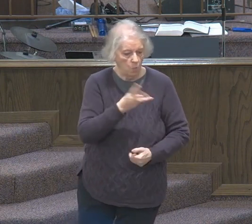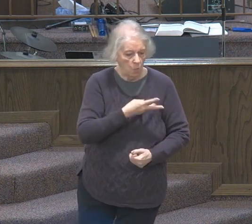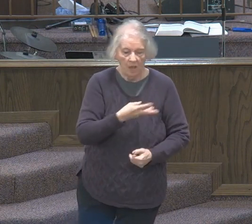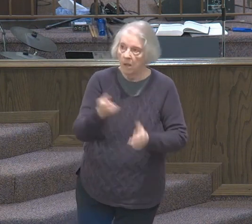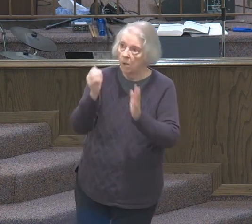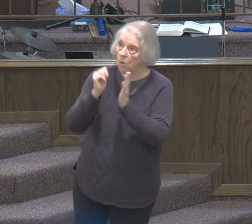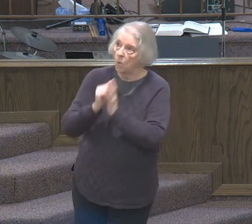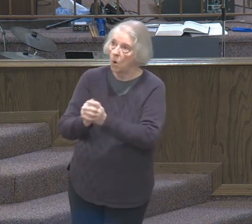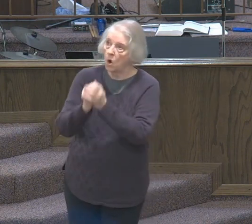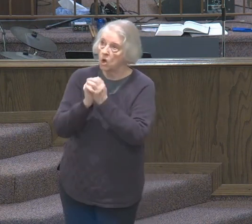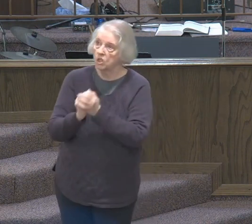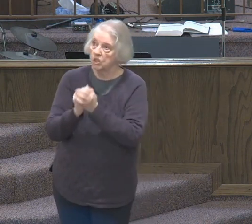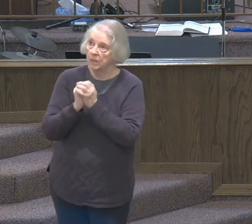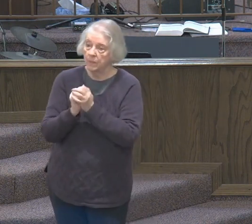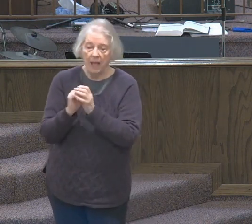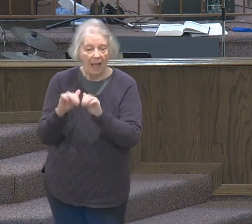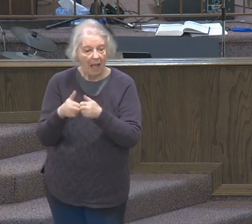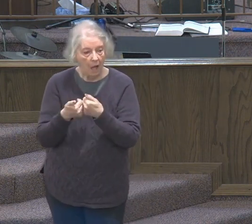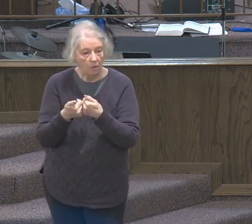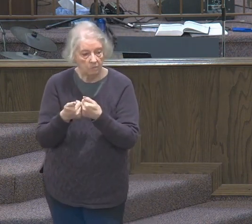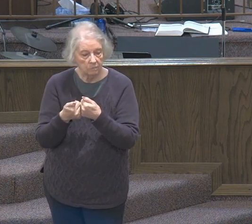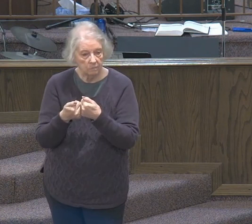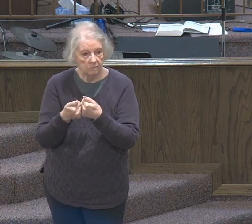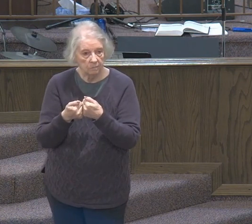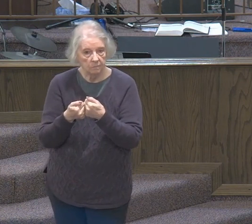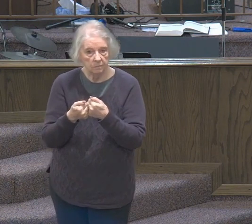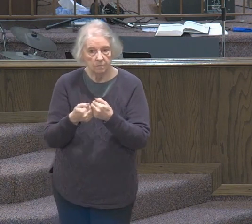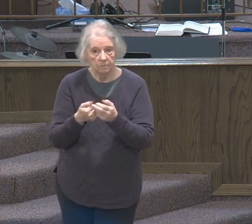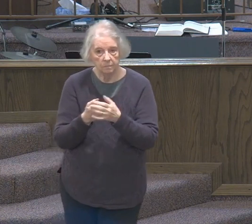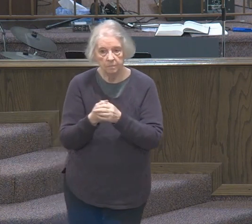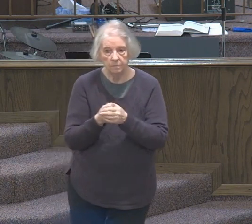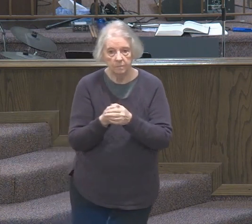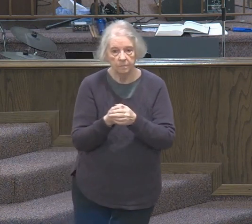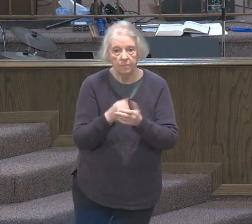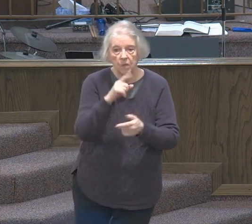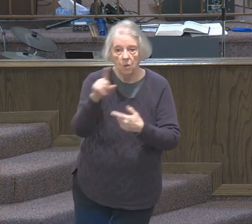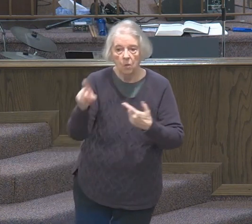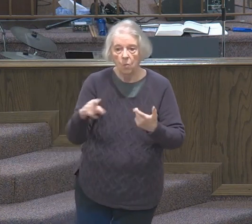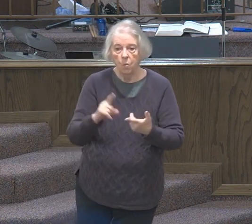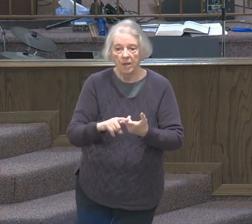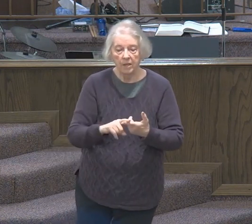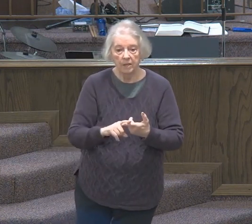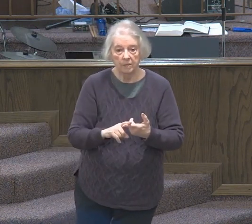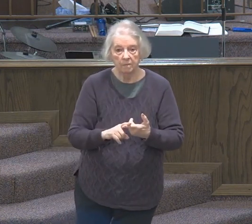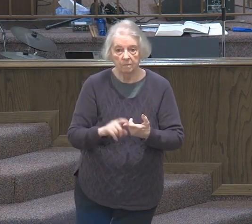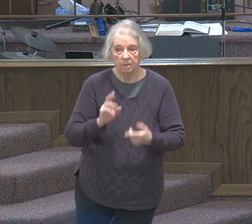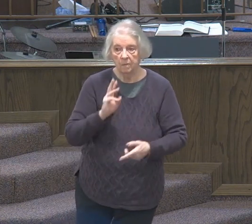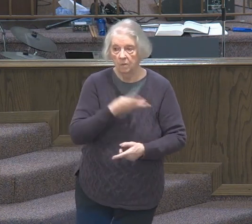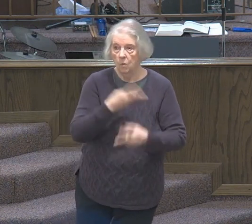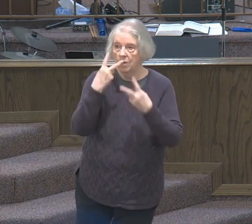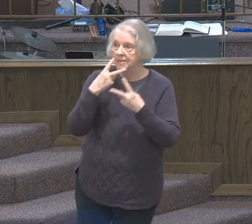When you see a sunset, like we saw the other night, when you see